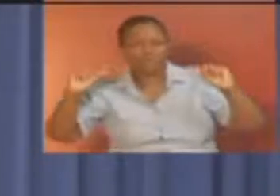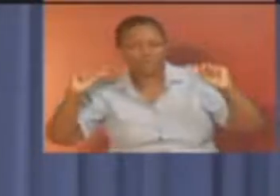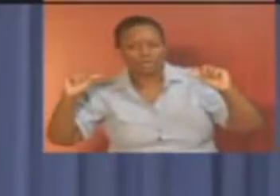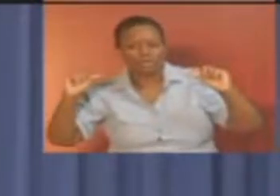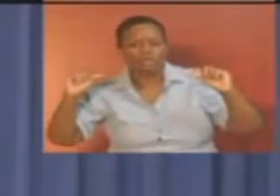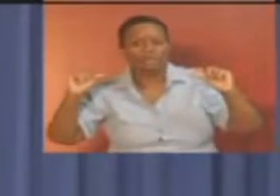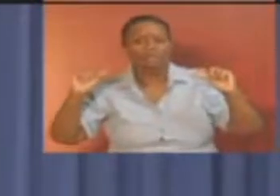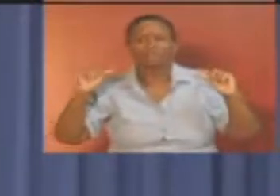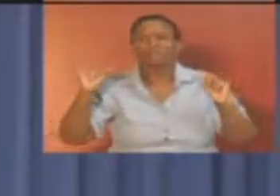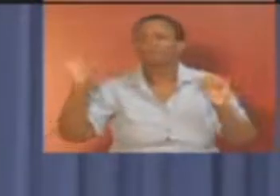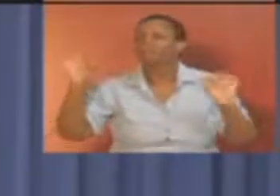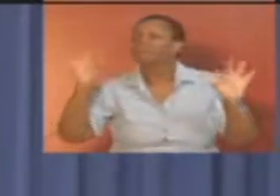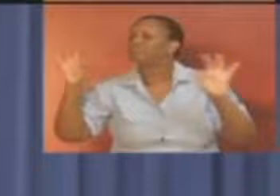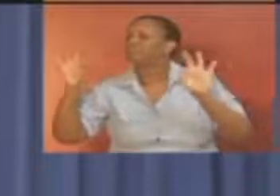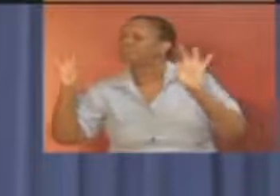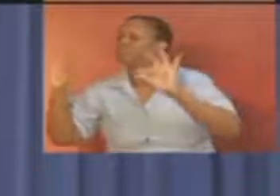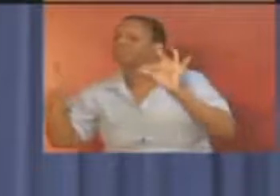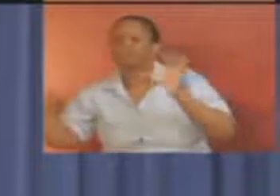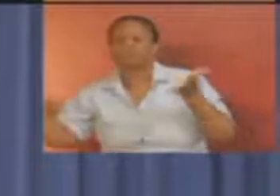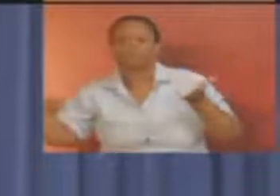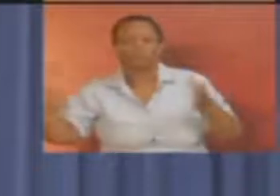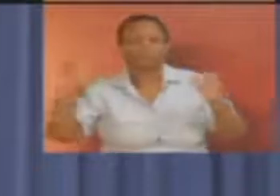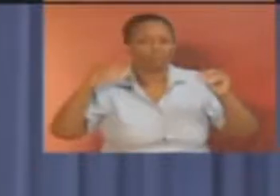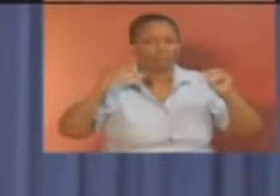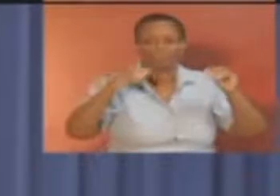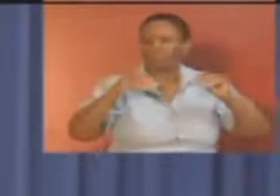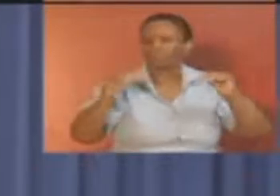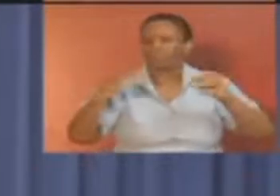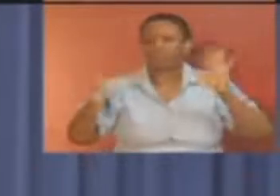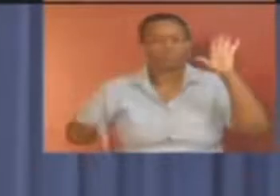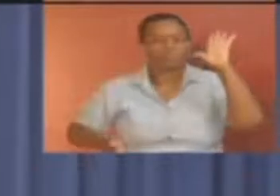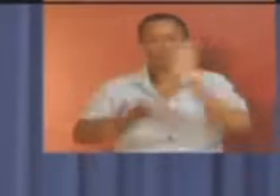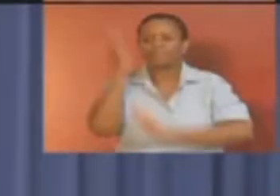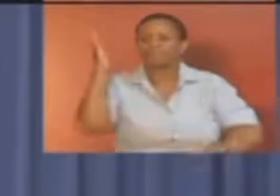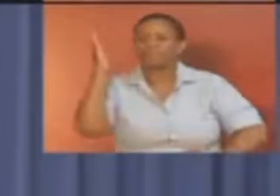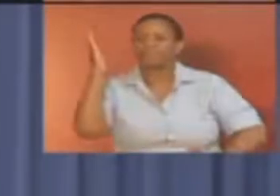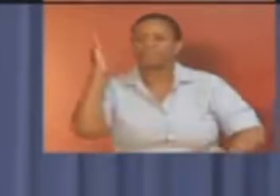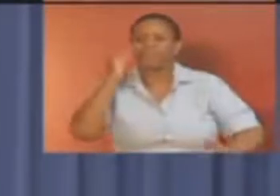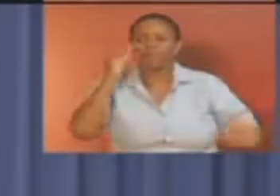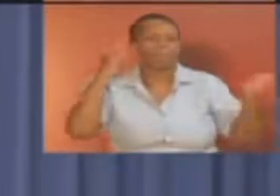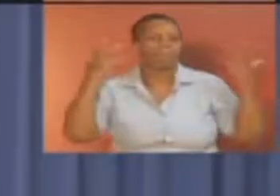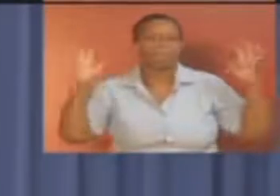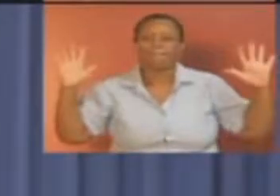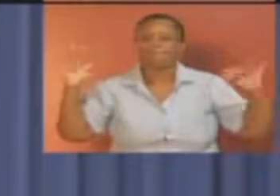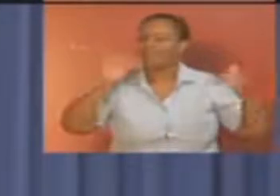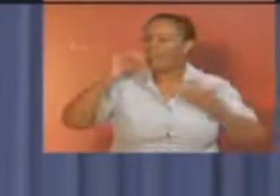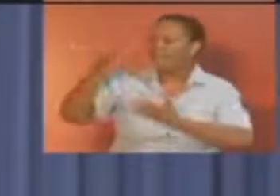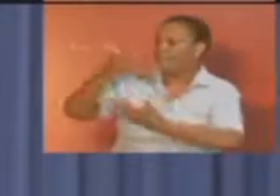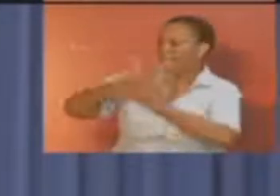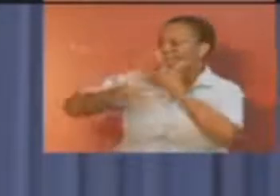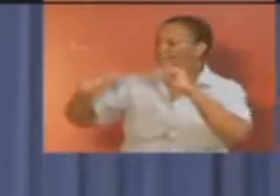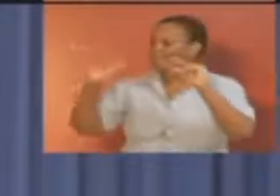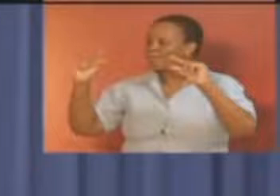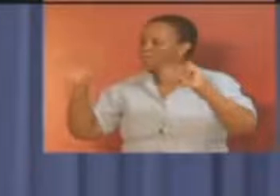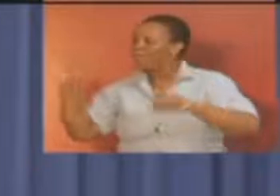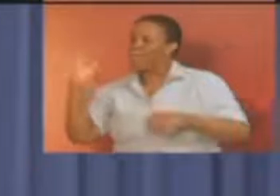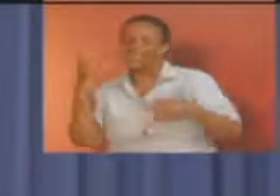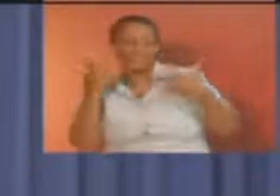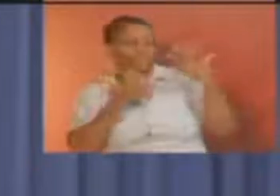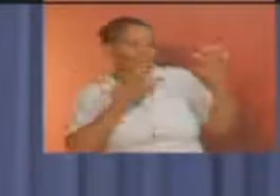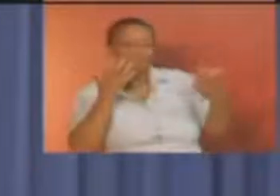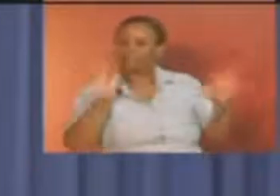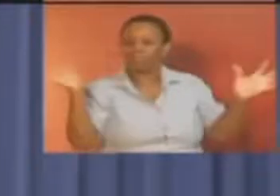by the 23rd, we will do what we did before. We'll begin to roll back these restrictions and come back to a period